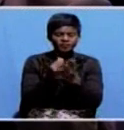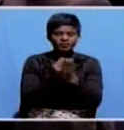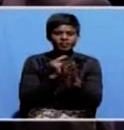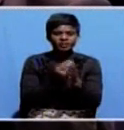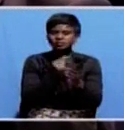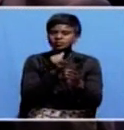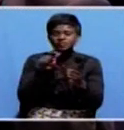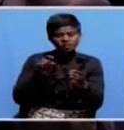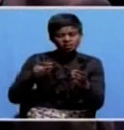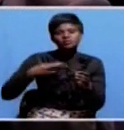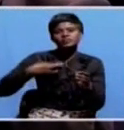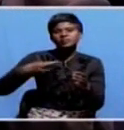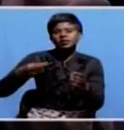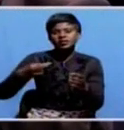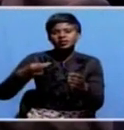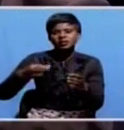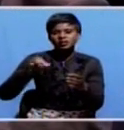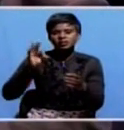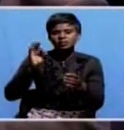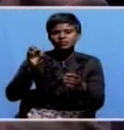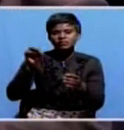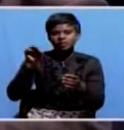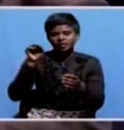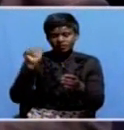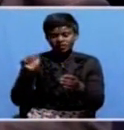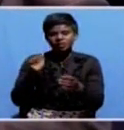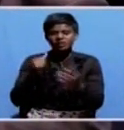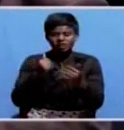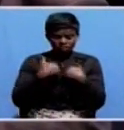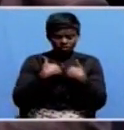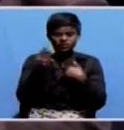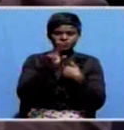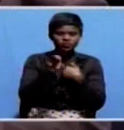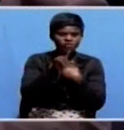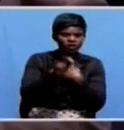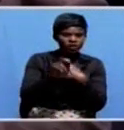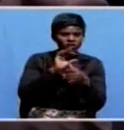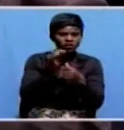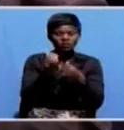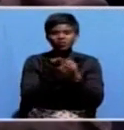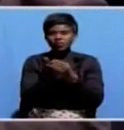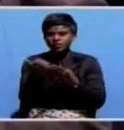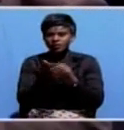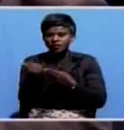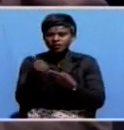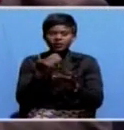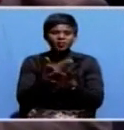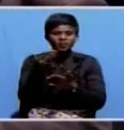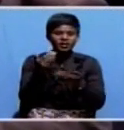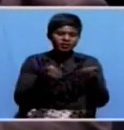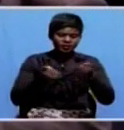to apply to FEMAC to have foreign exchange to go and buy a vehicle from Botswana.